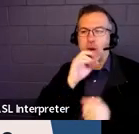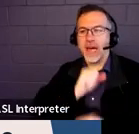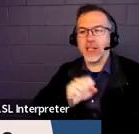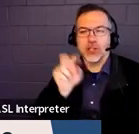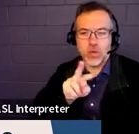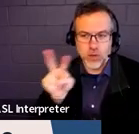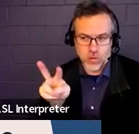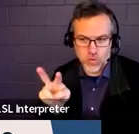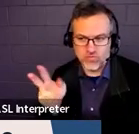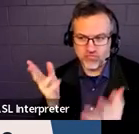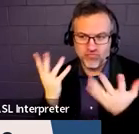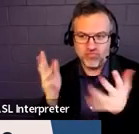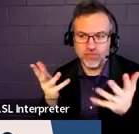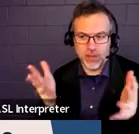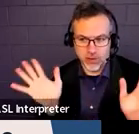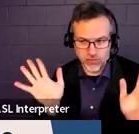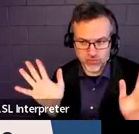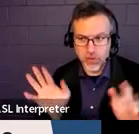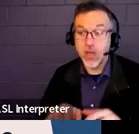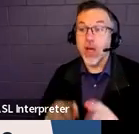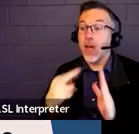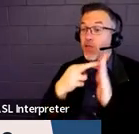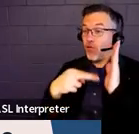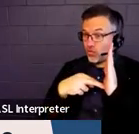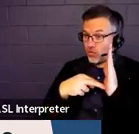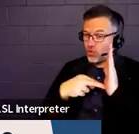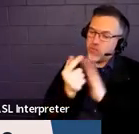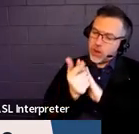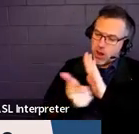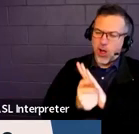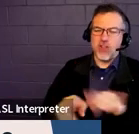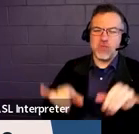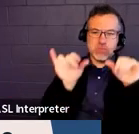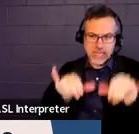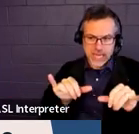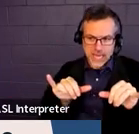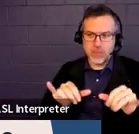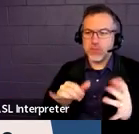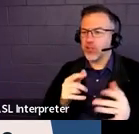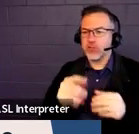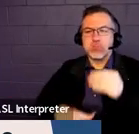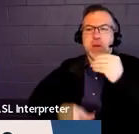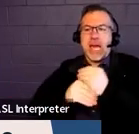nothing different or separate. It's only an added year.